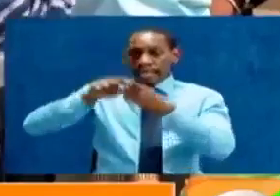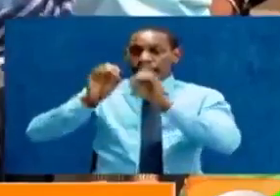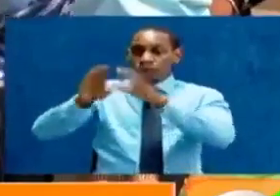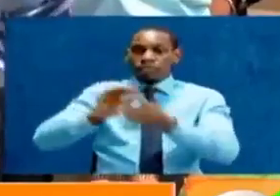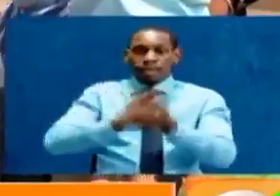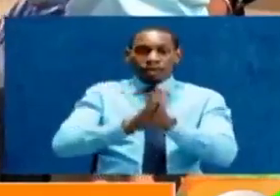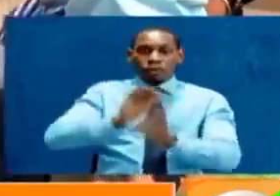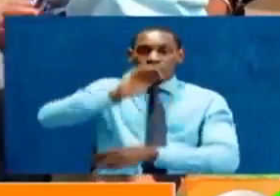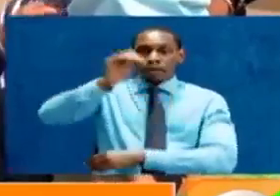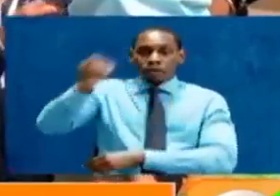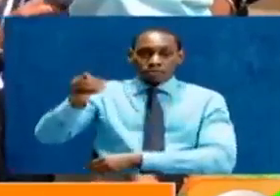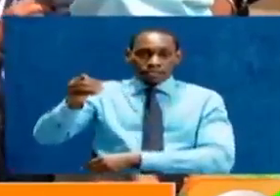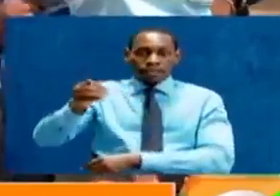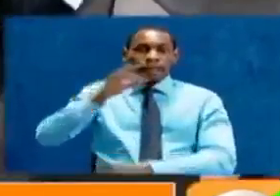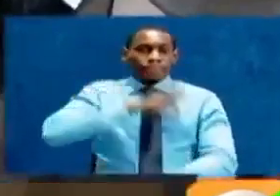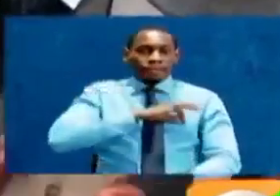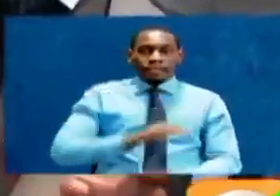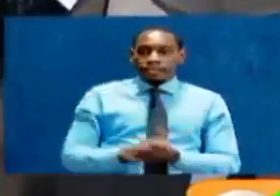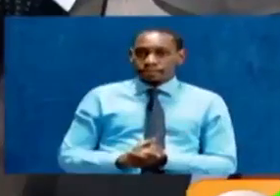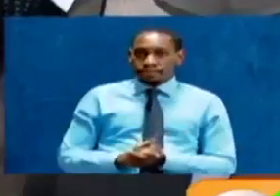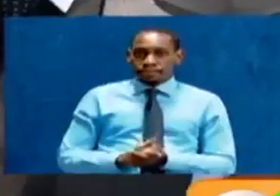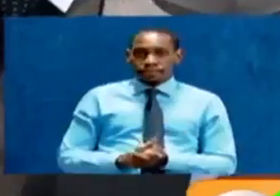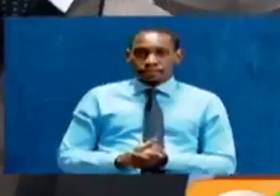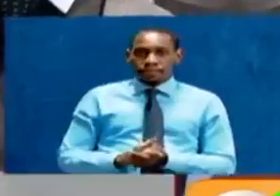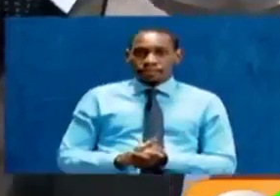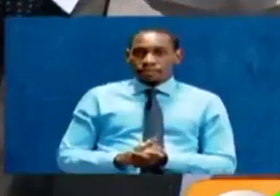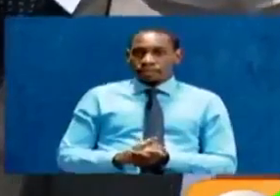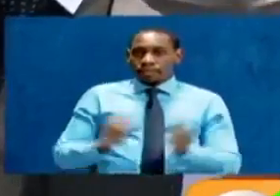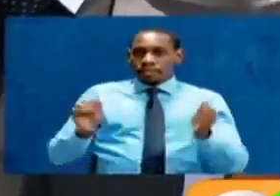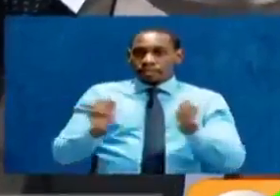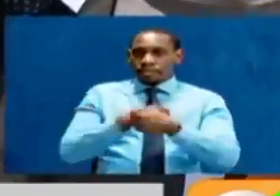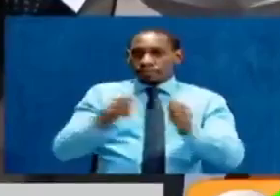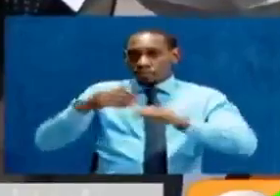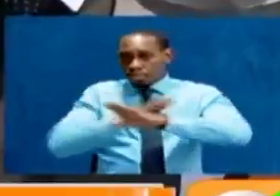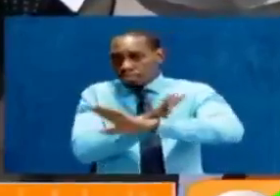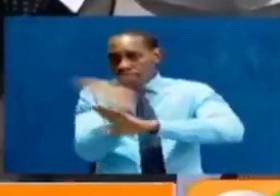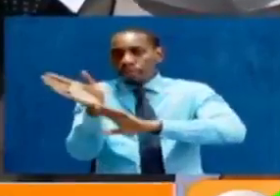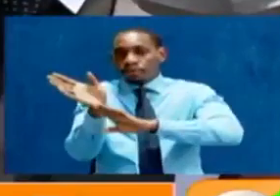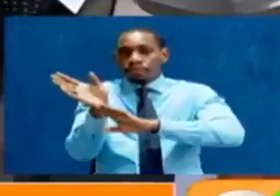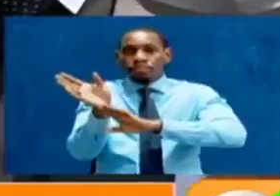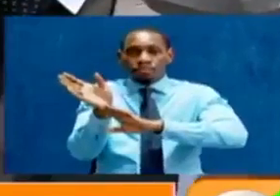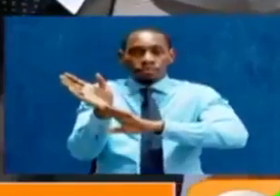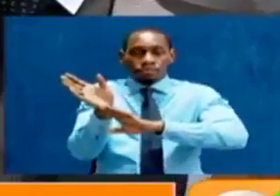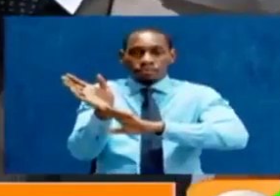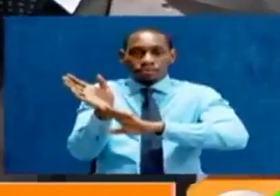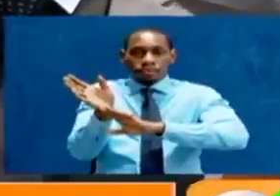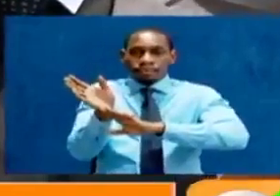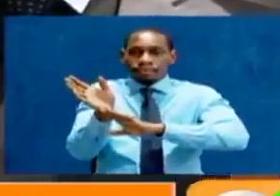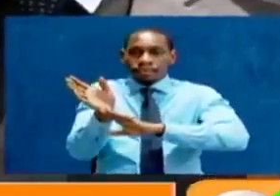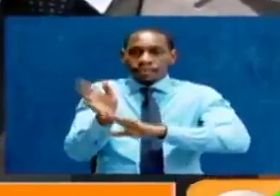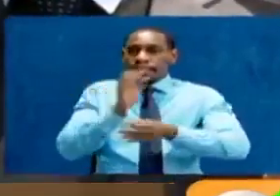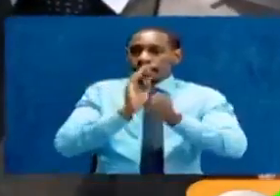lose, no counties are born to gain. Lakini hatuwezi kufuata wakati wao wanatupaka nyuma mafuta na nyuma ya chupa.